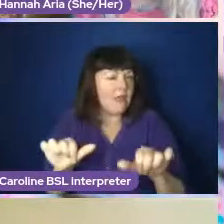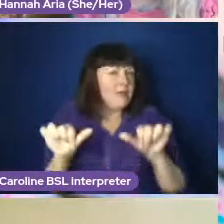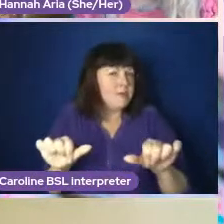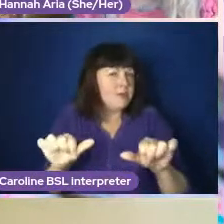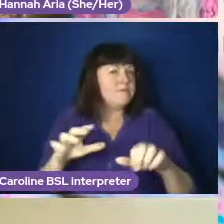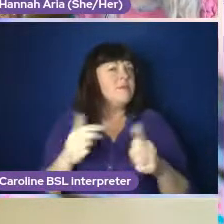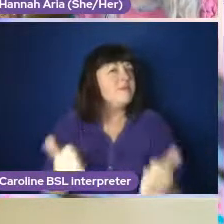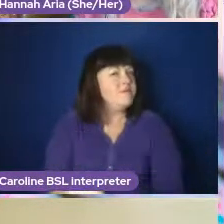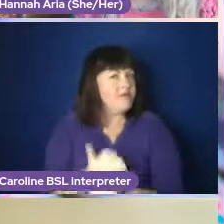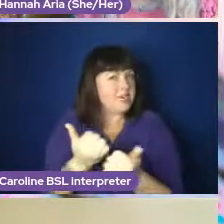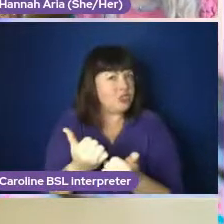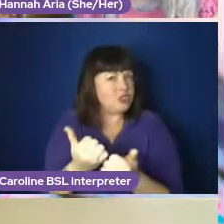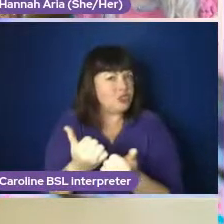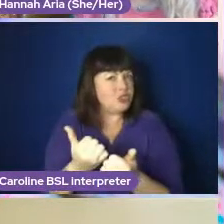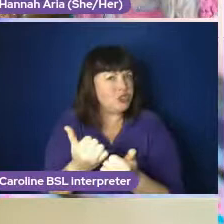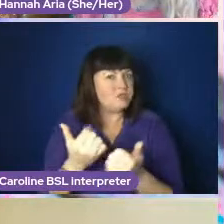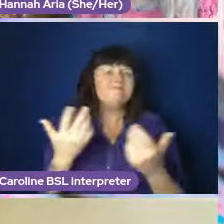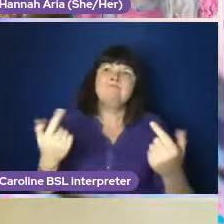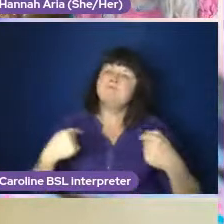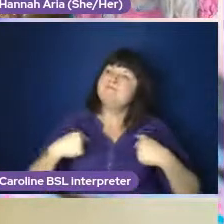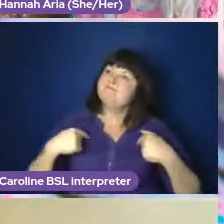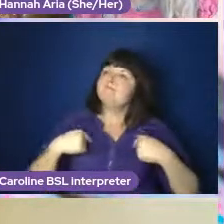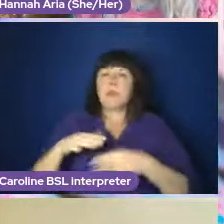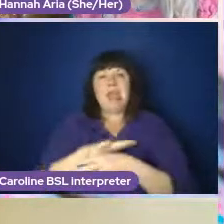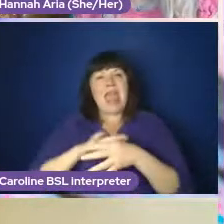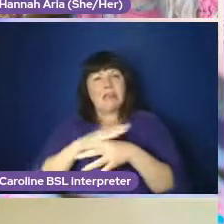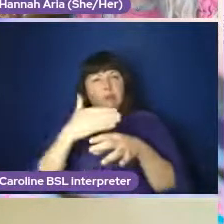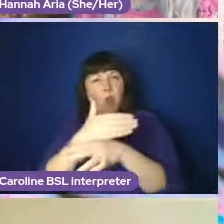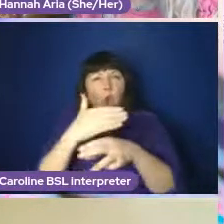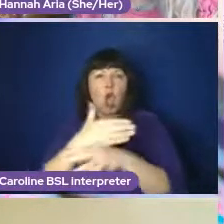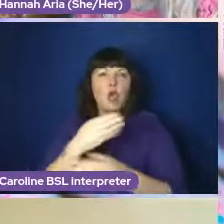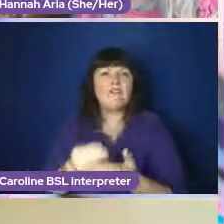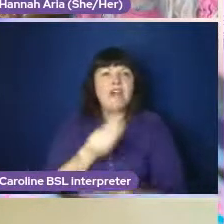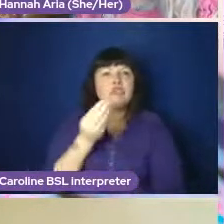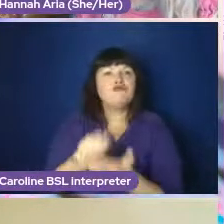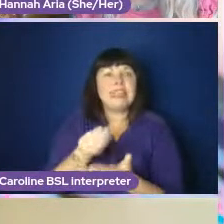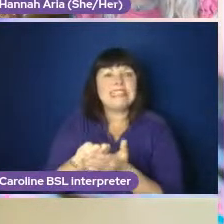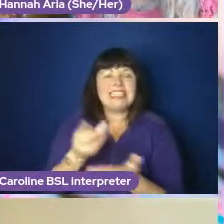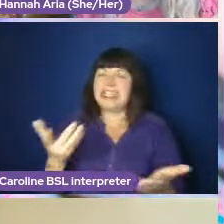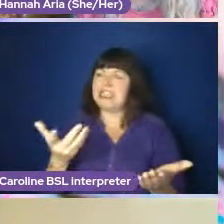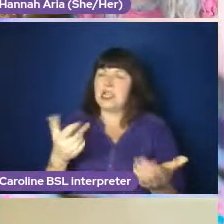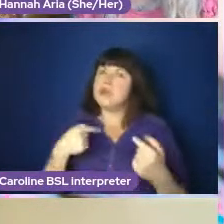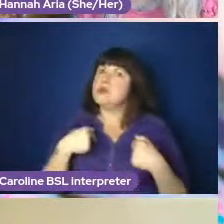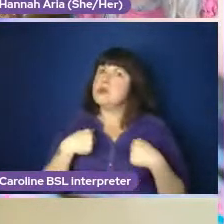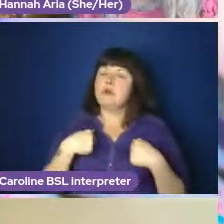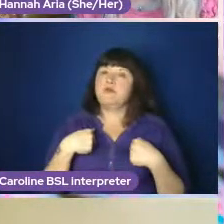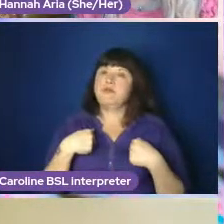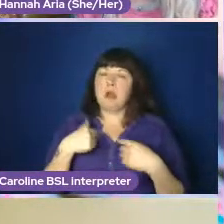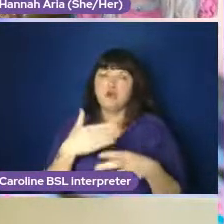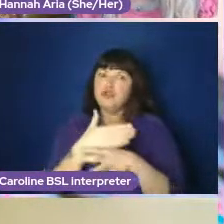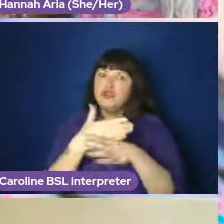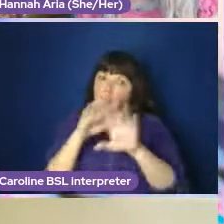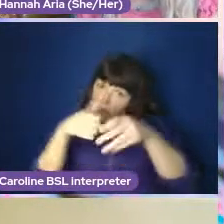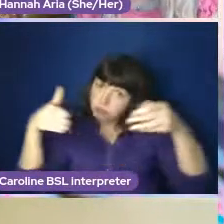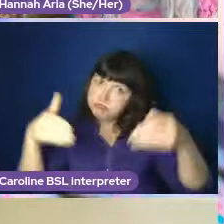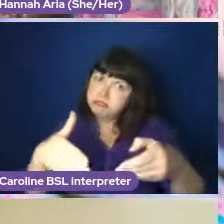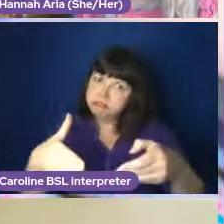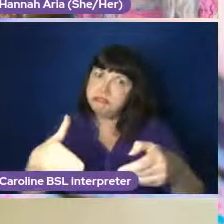frazzled, obviously working in fundraising, it's quite a full-on and intense job. So I use my art